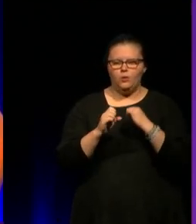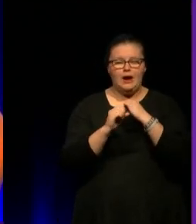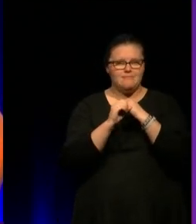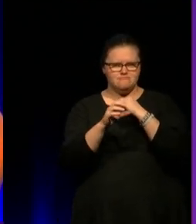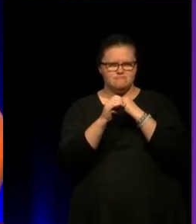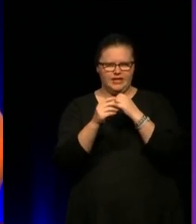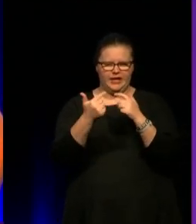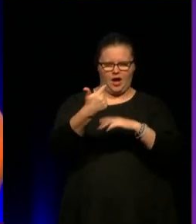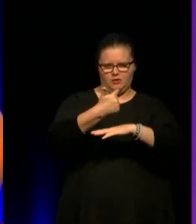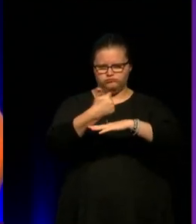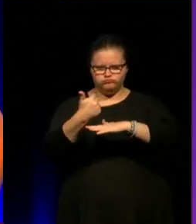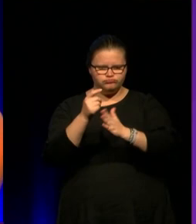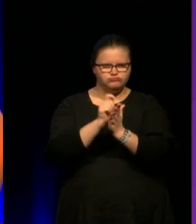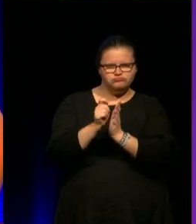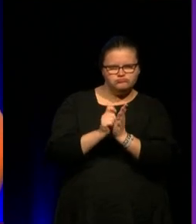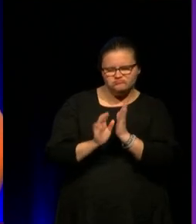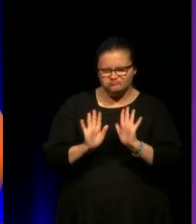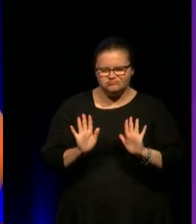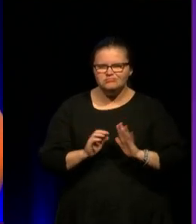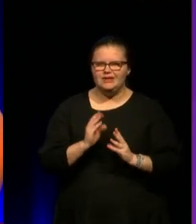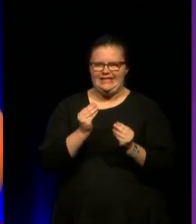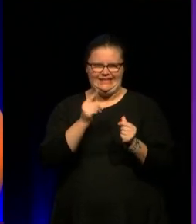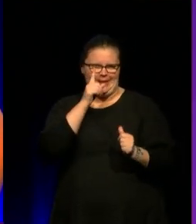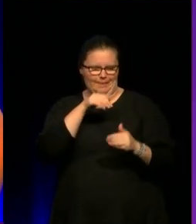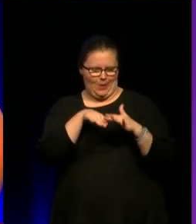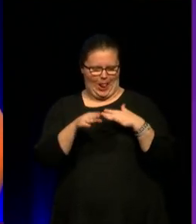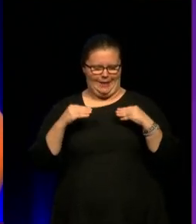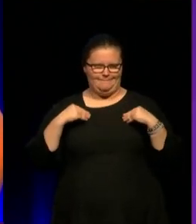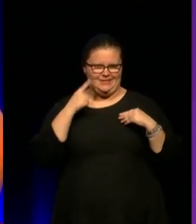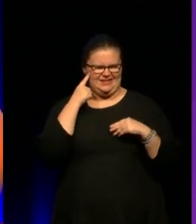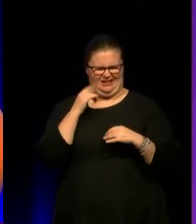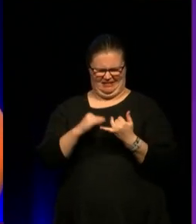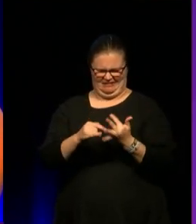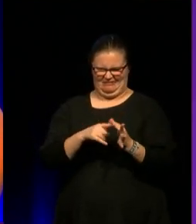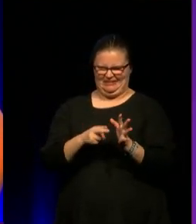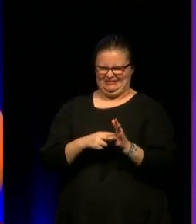Mm. Some people in business might think I still don't.